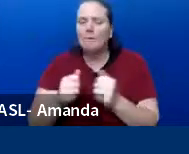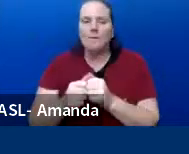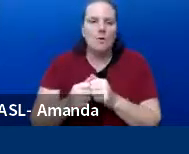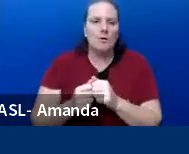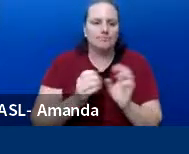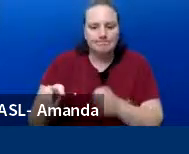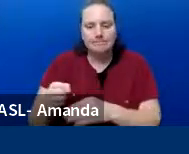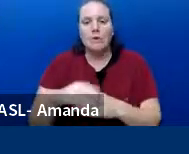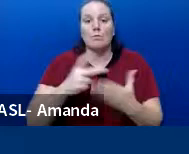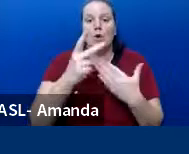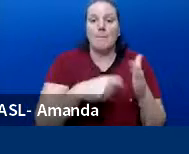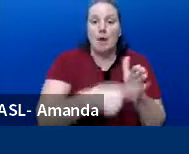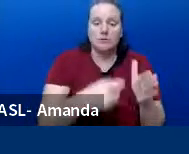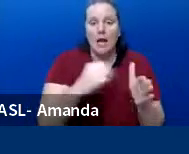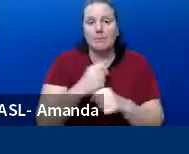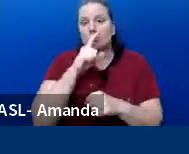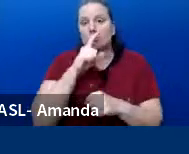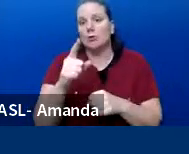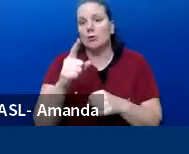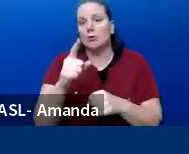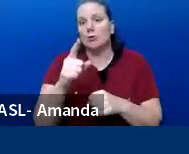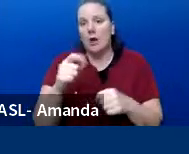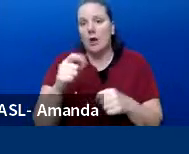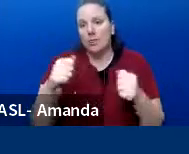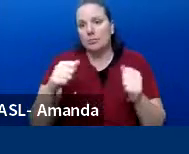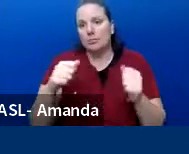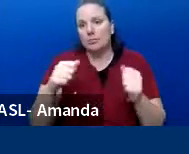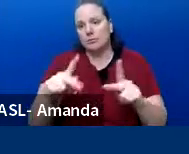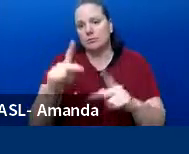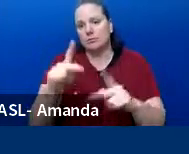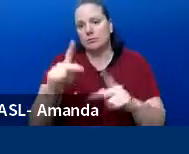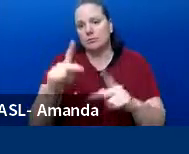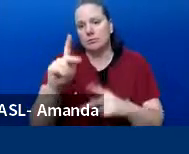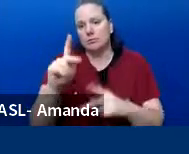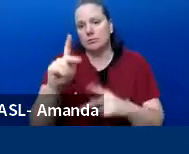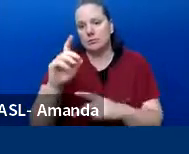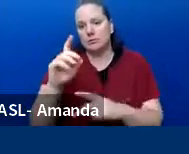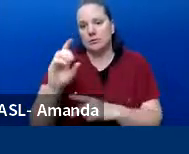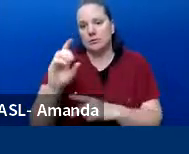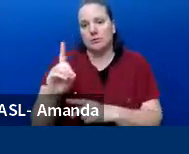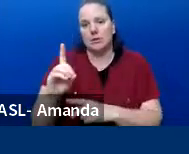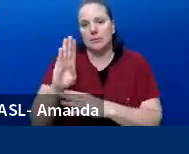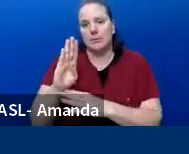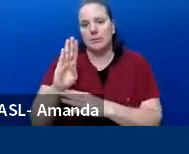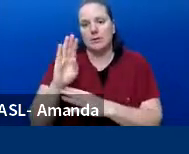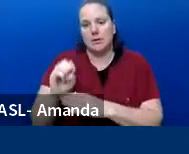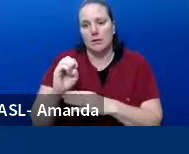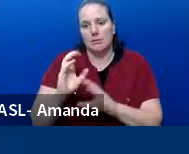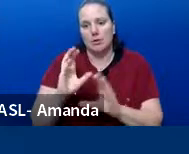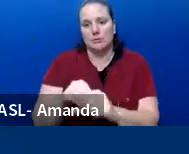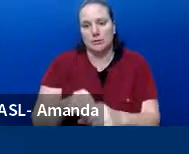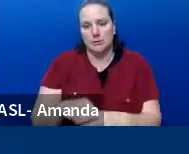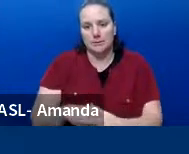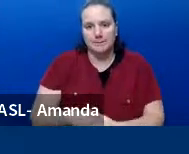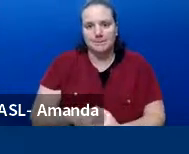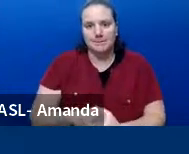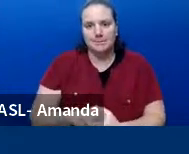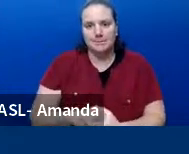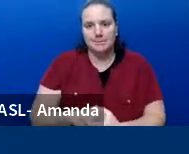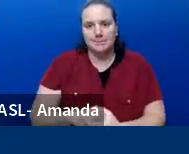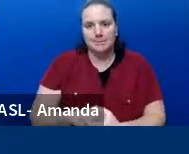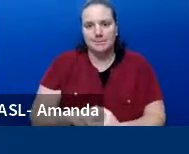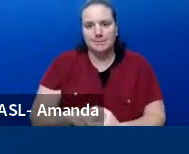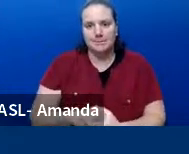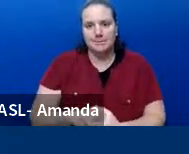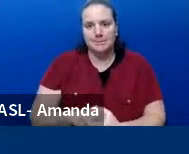opportunities for DBE participation. The draft contract packages are subject to change as the program continues